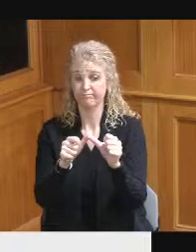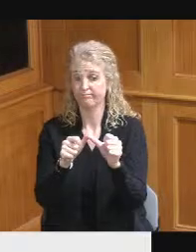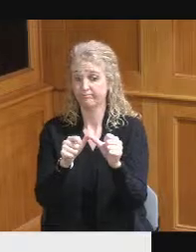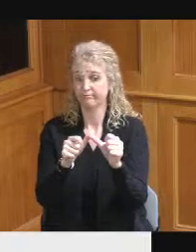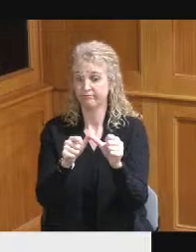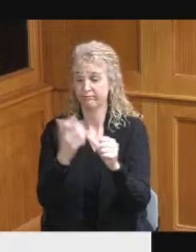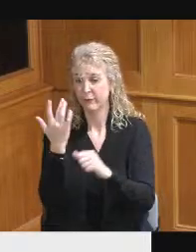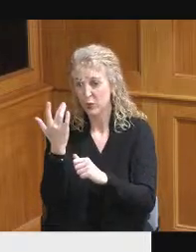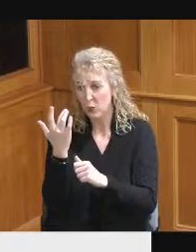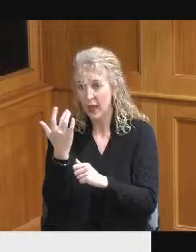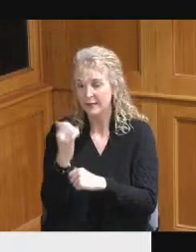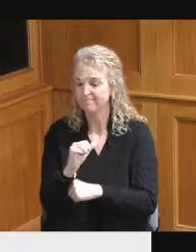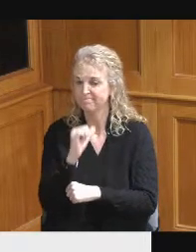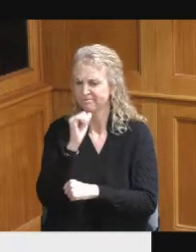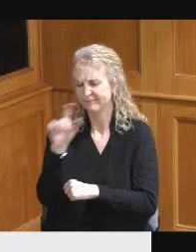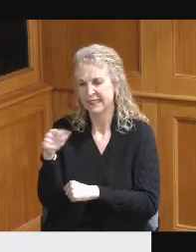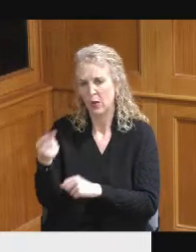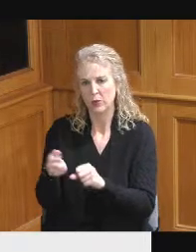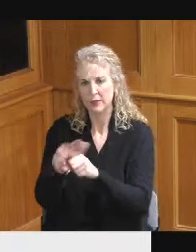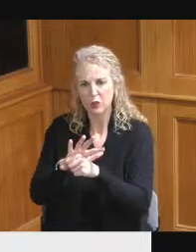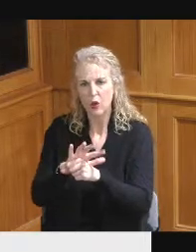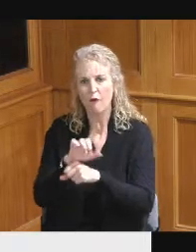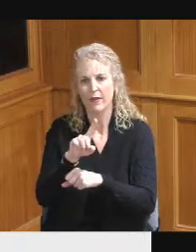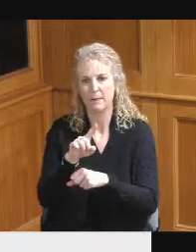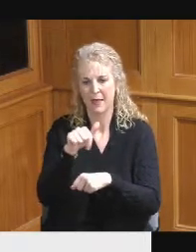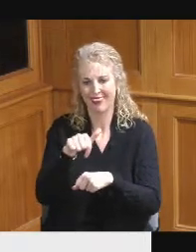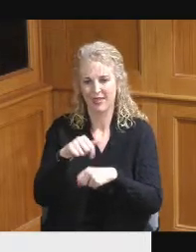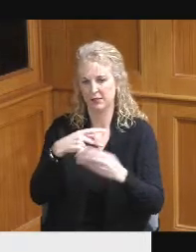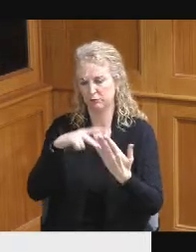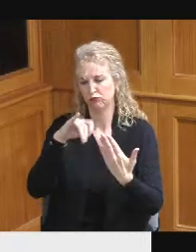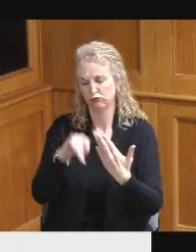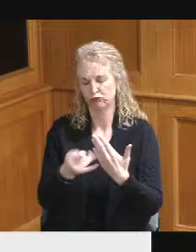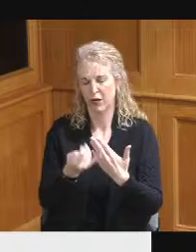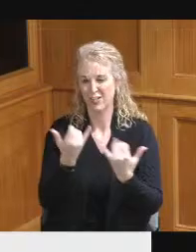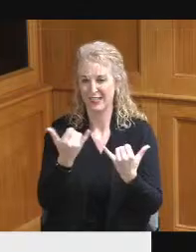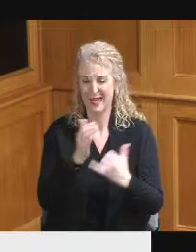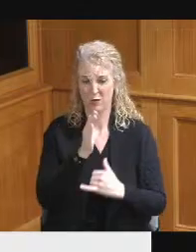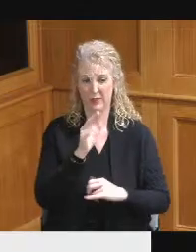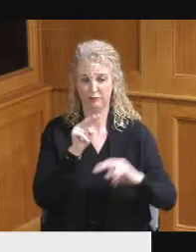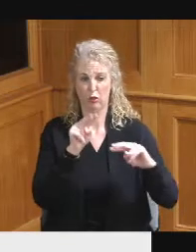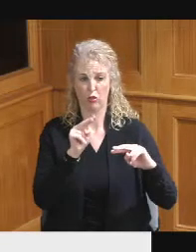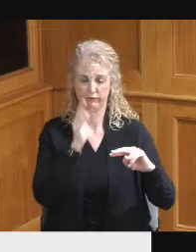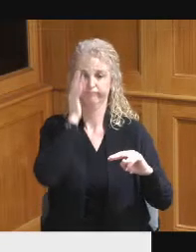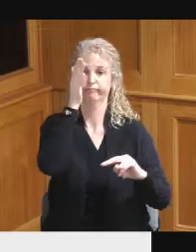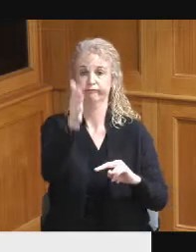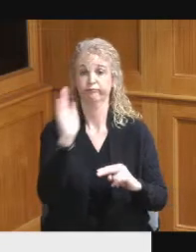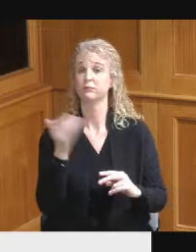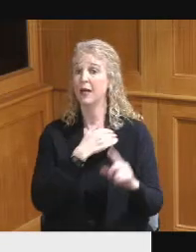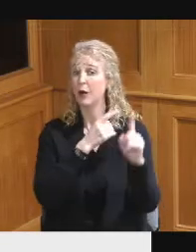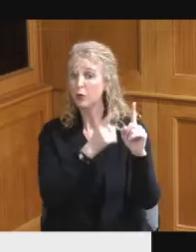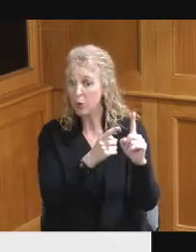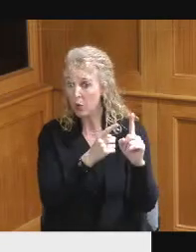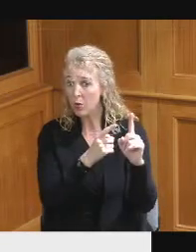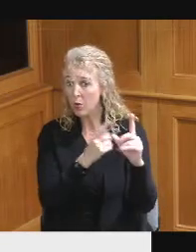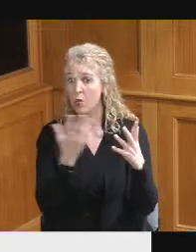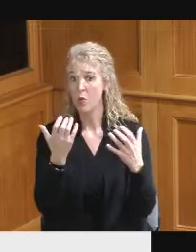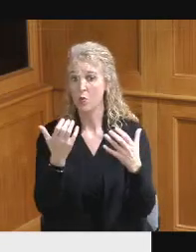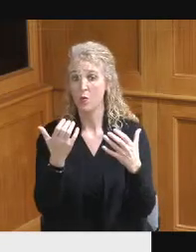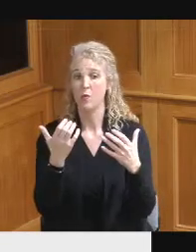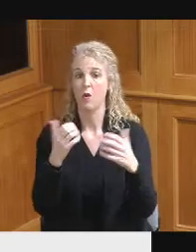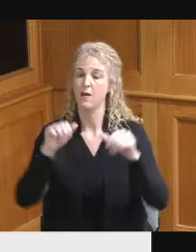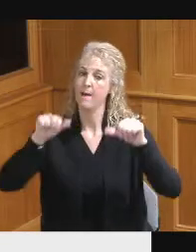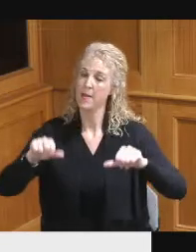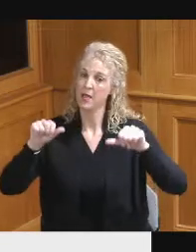partially and importantly under the guise of the SALT project. So the objective was to build and maintain that